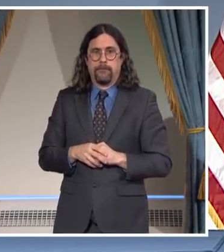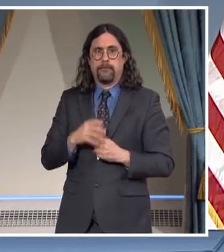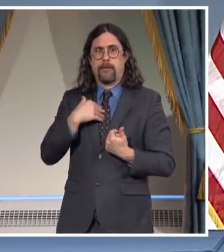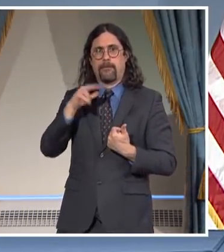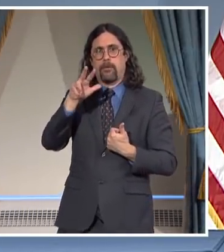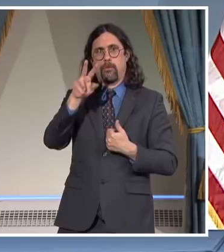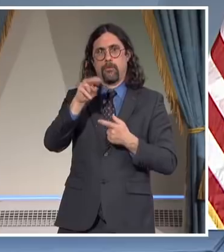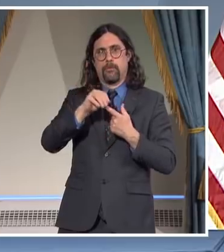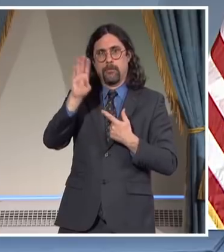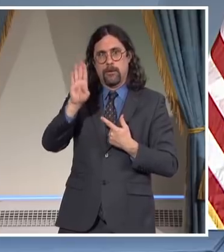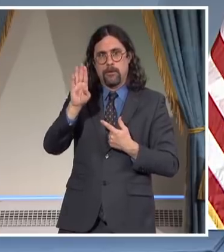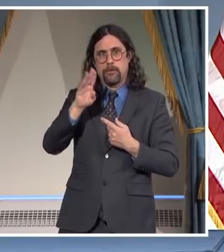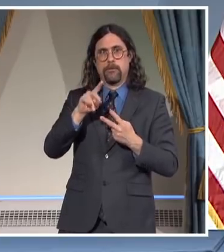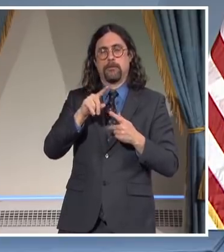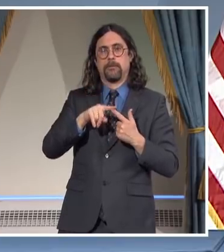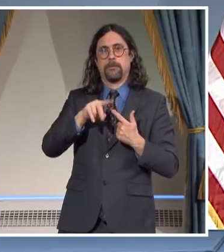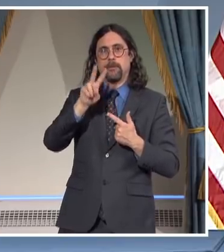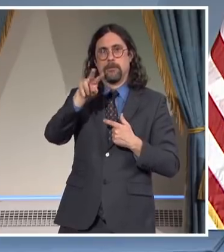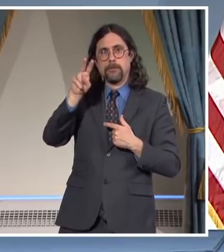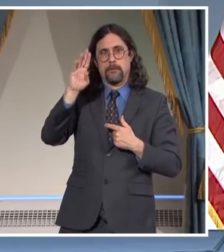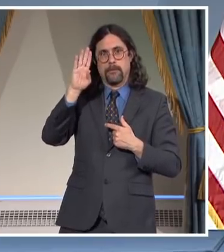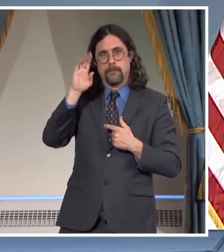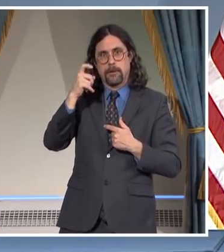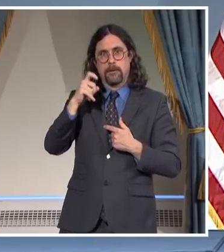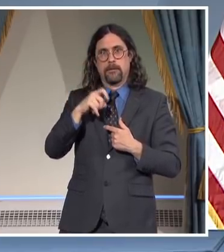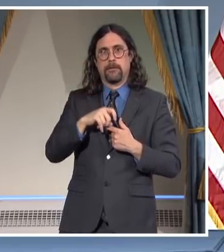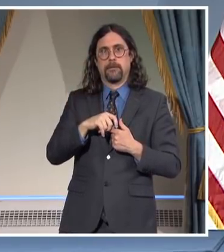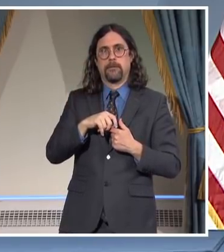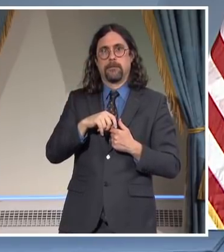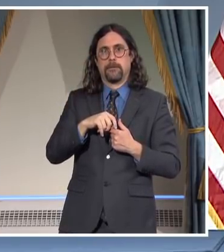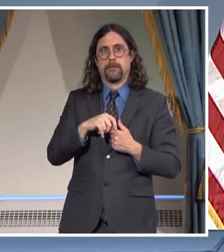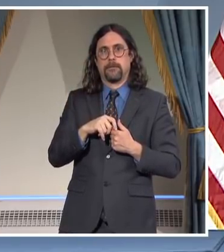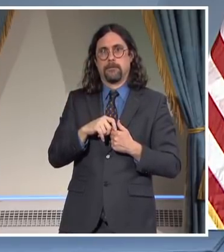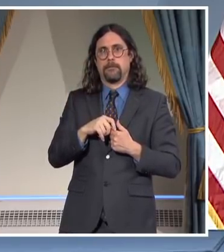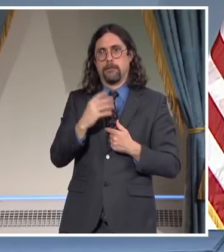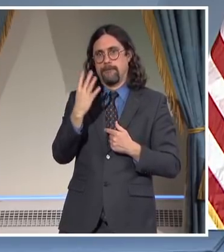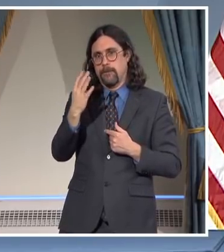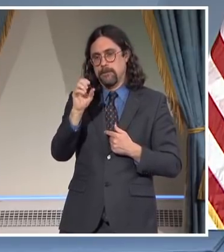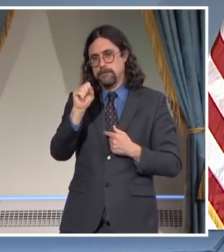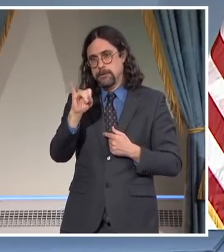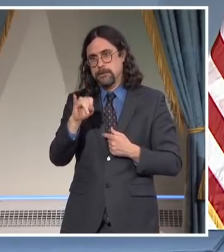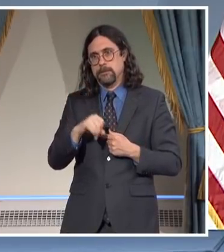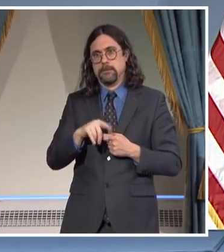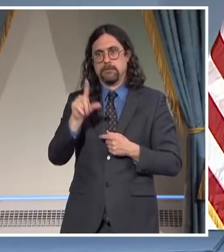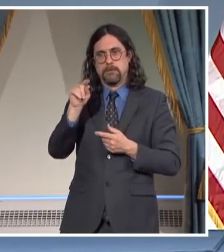Manhattan, and 4 in Staten Island. And we're fully staffed, and we have